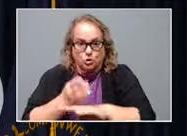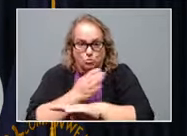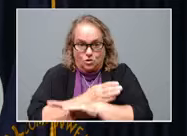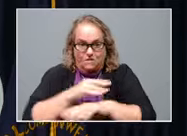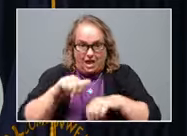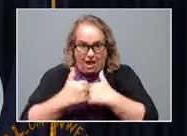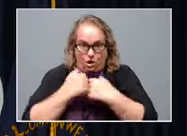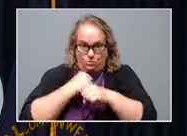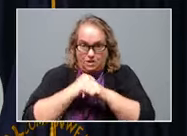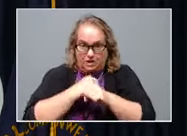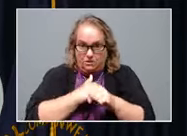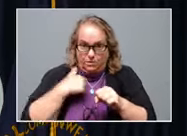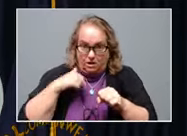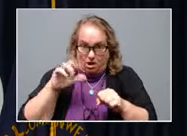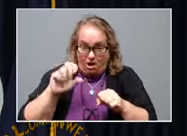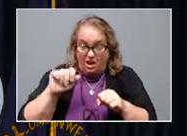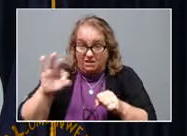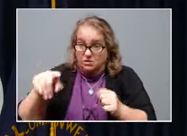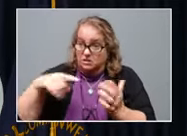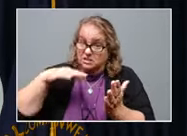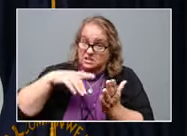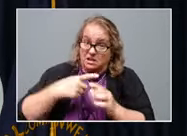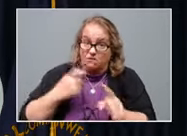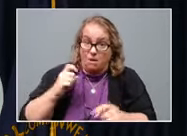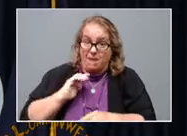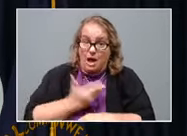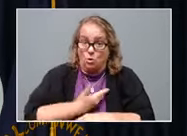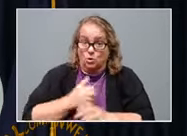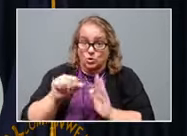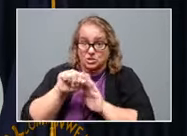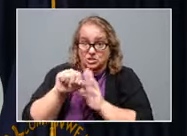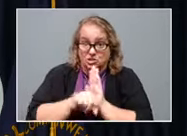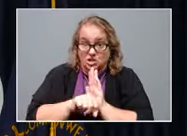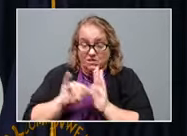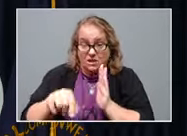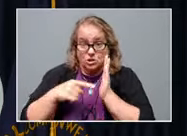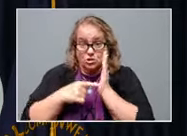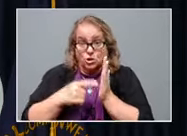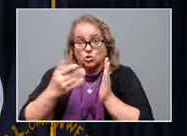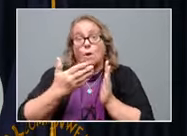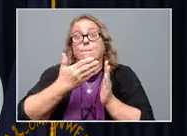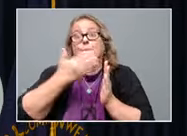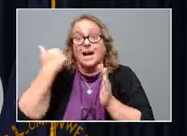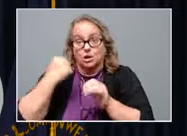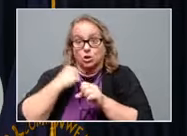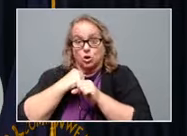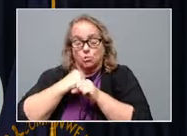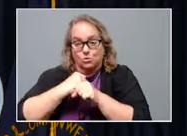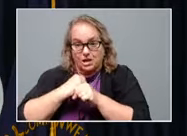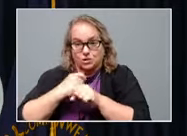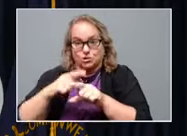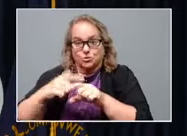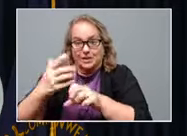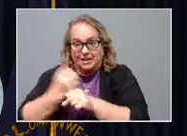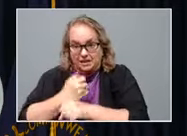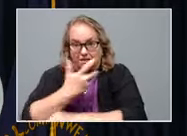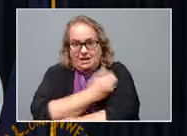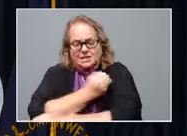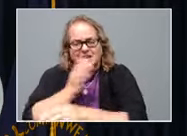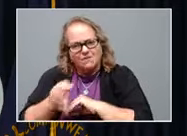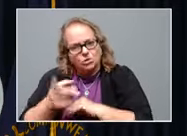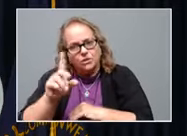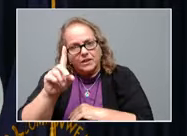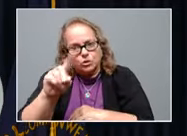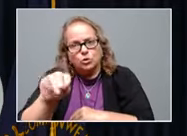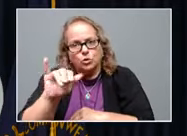a study from our state that shows you are better protected getting the vaccine afterwards, then get it. And remember, everything